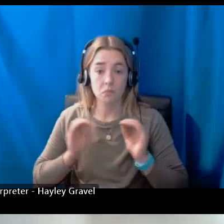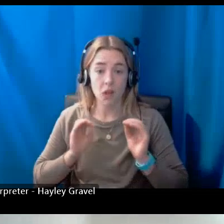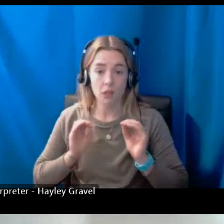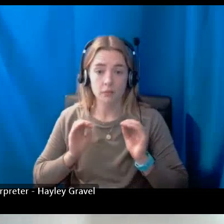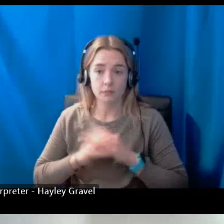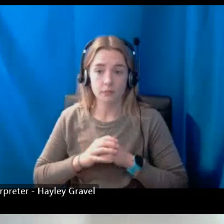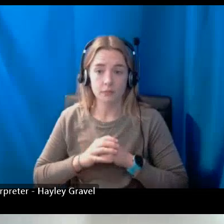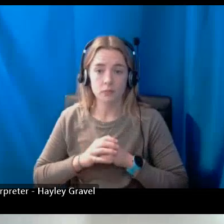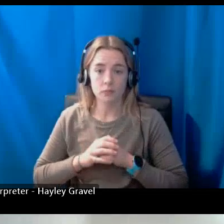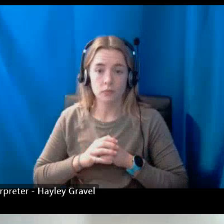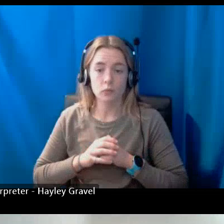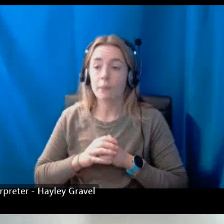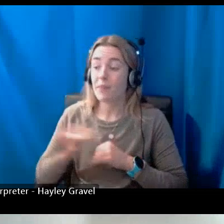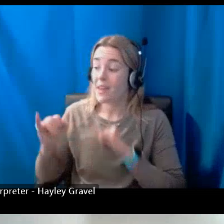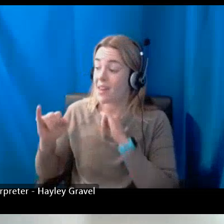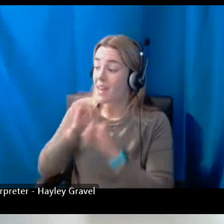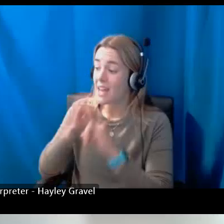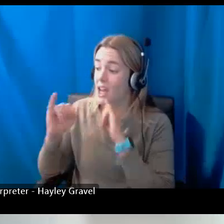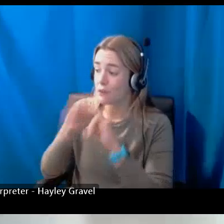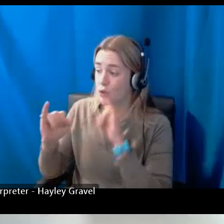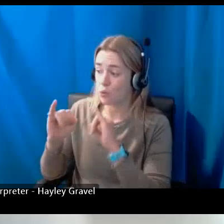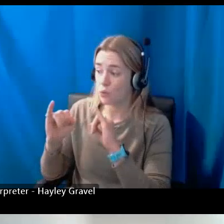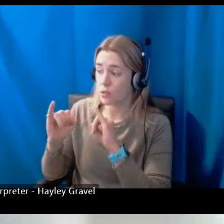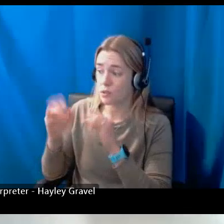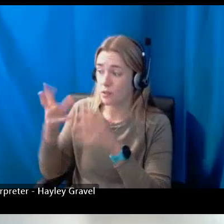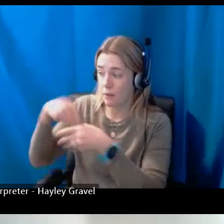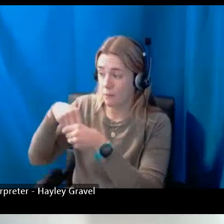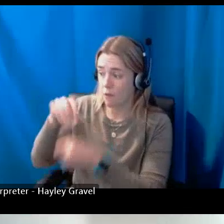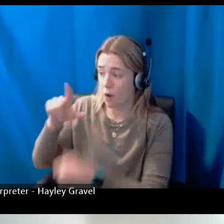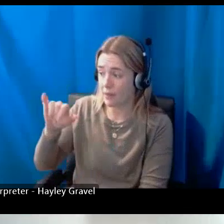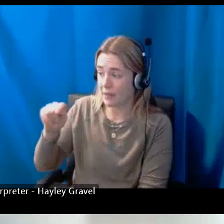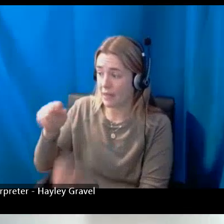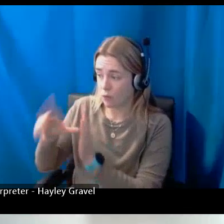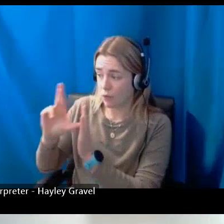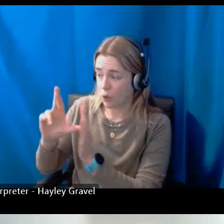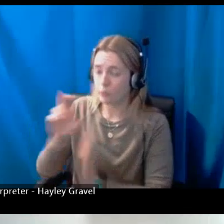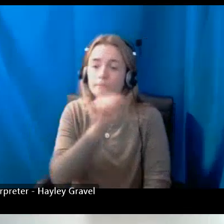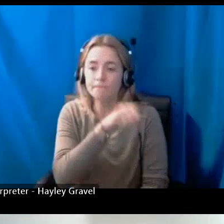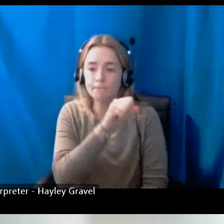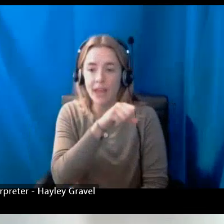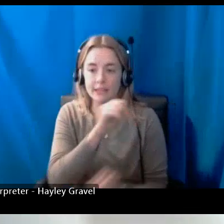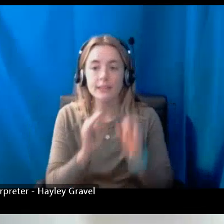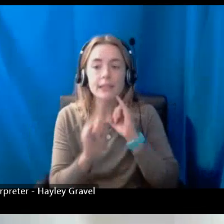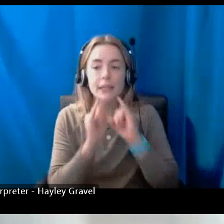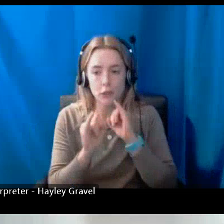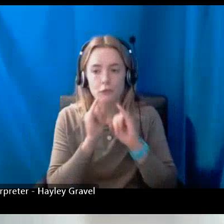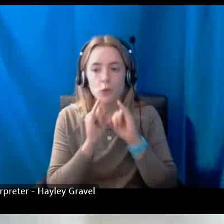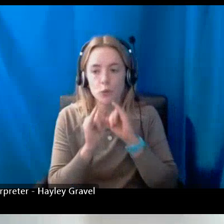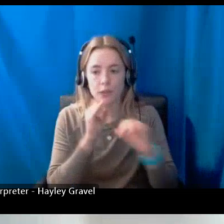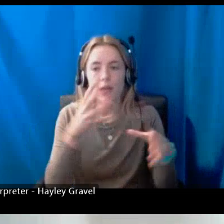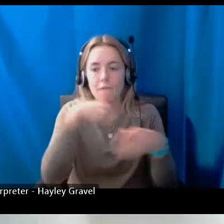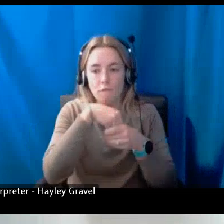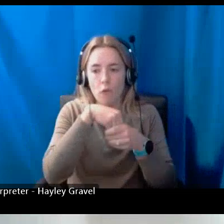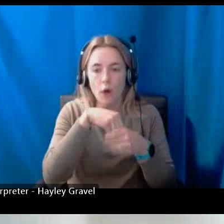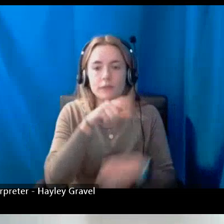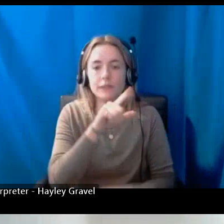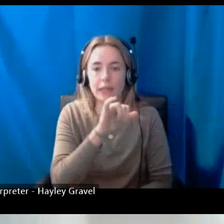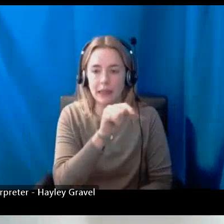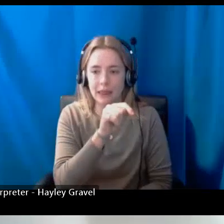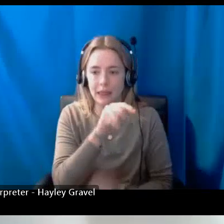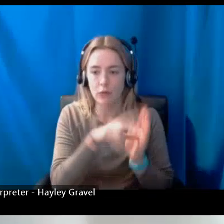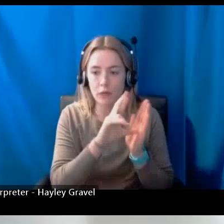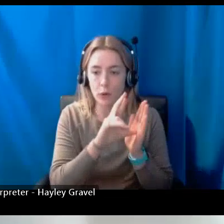Would interviews be considered part of the lit review? It would be. Okay. It would be. The only thing